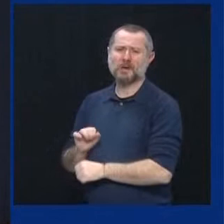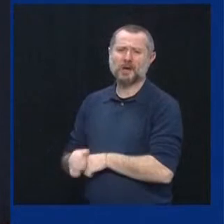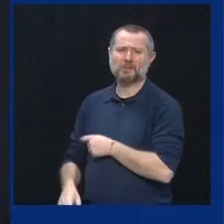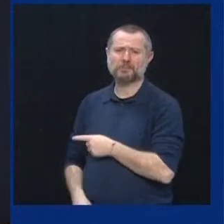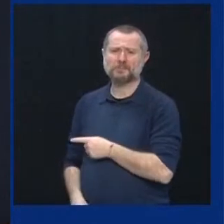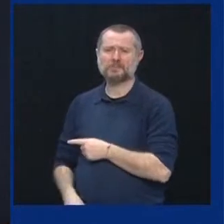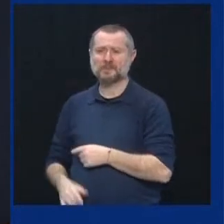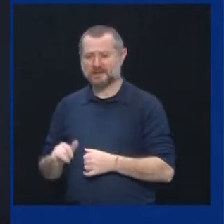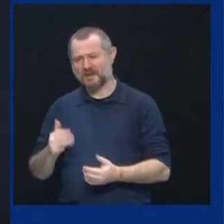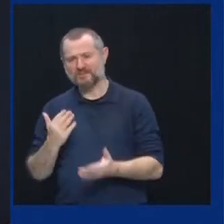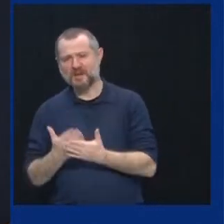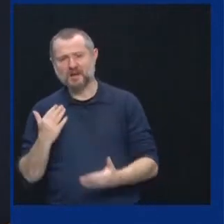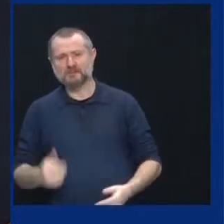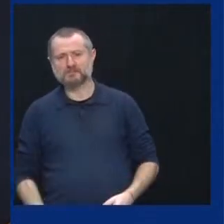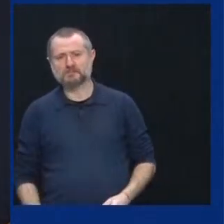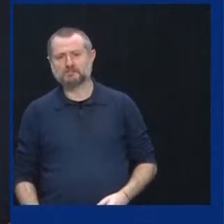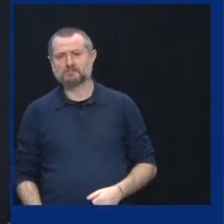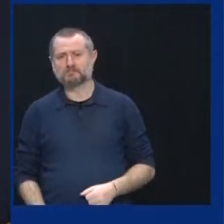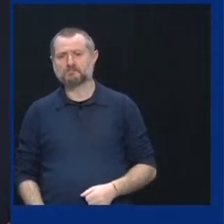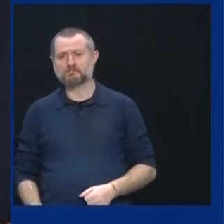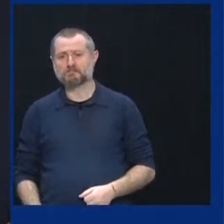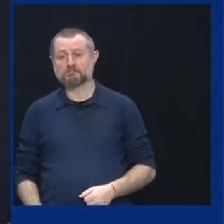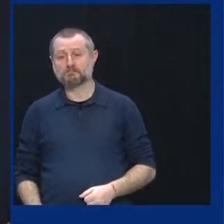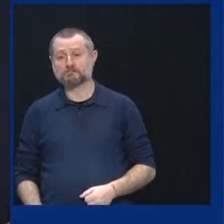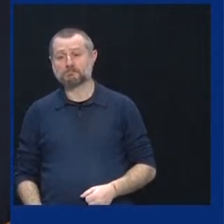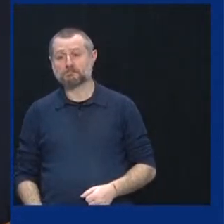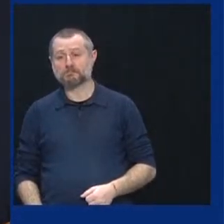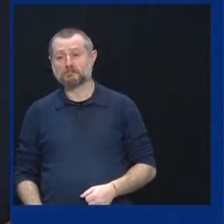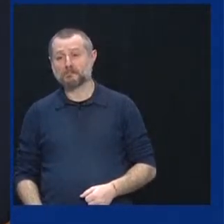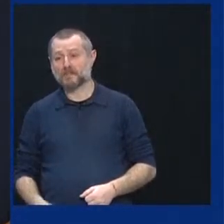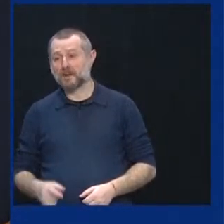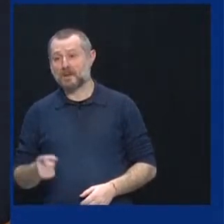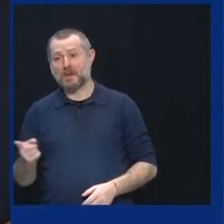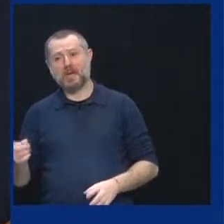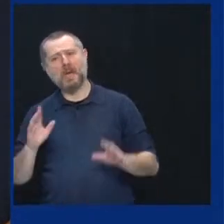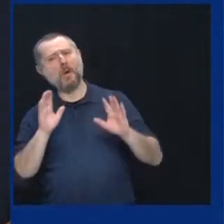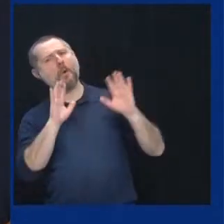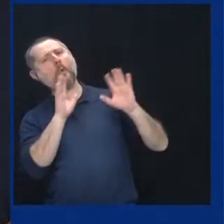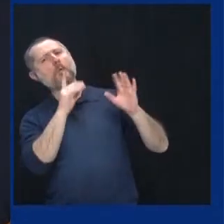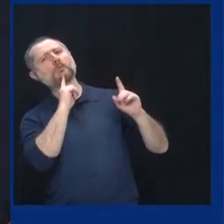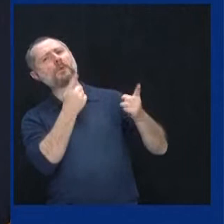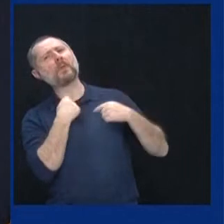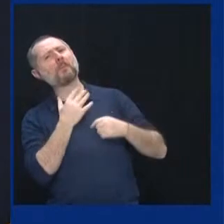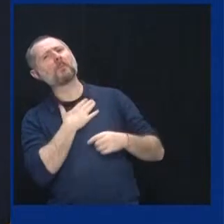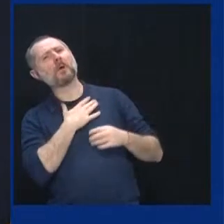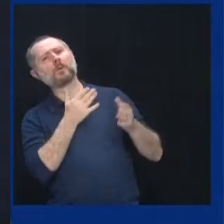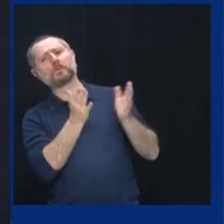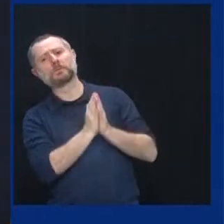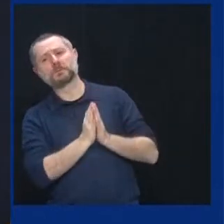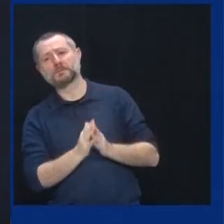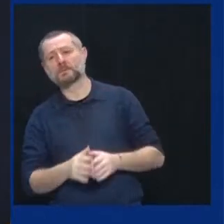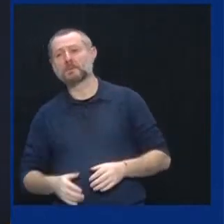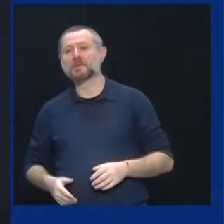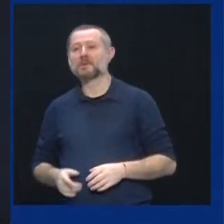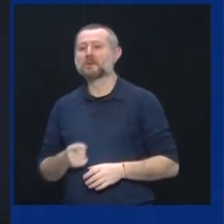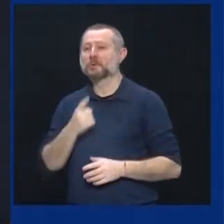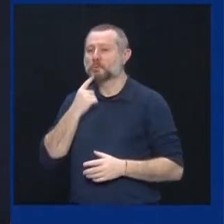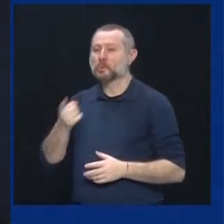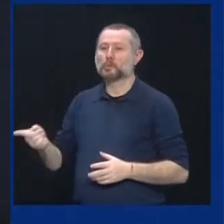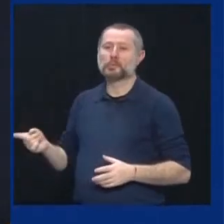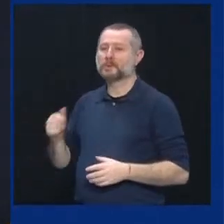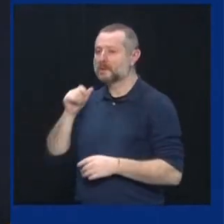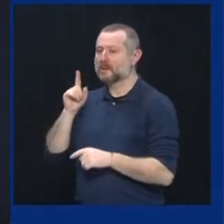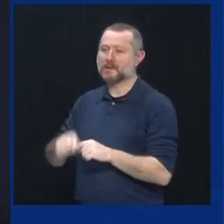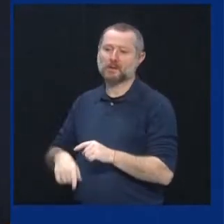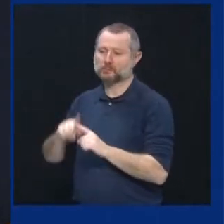all a fact. Well, he didn't respond to my request. Yeah, well, he told you he wasn't responding